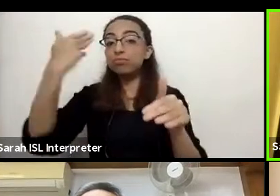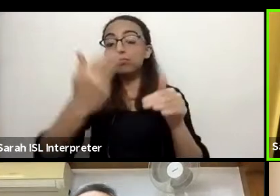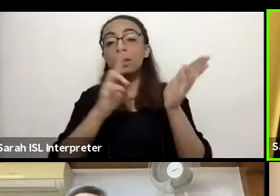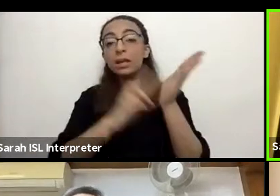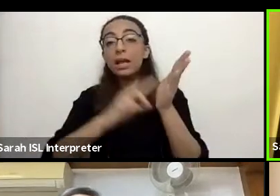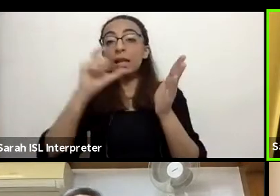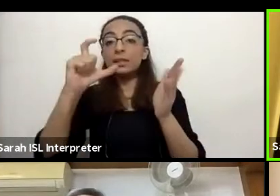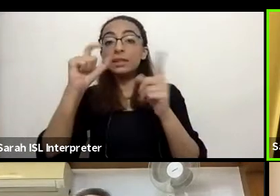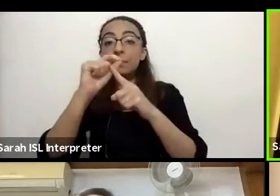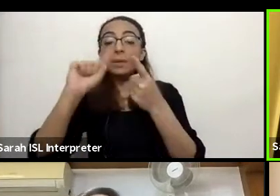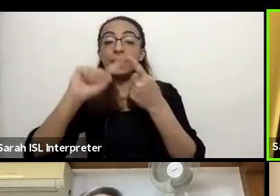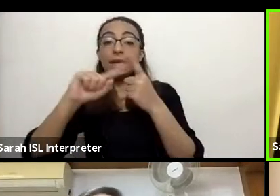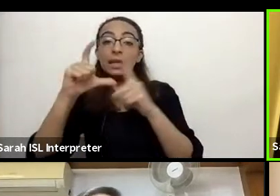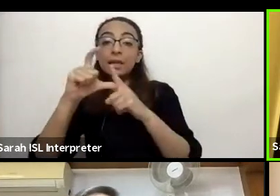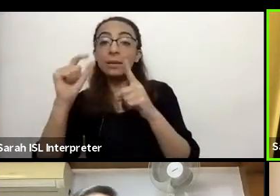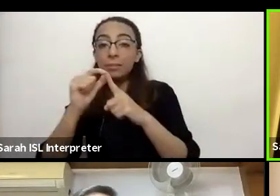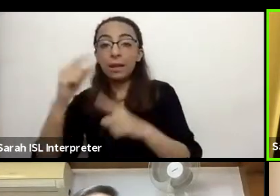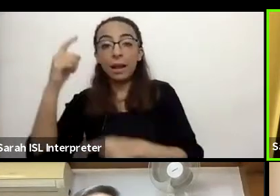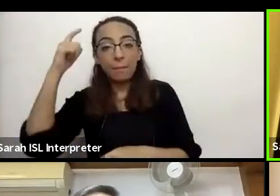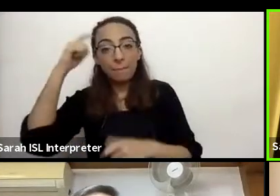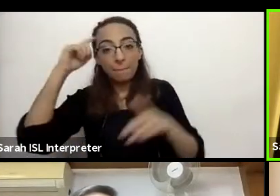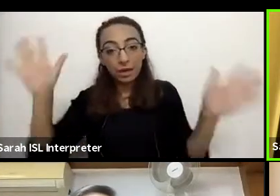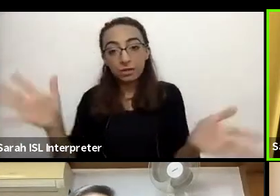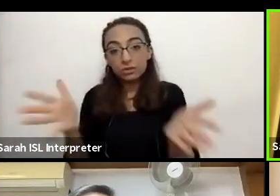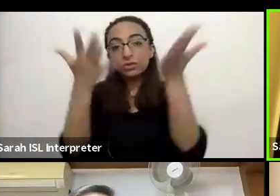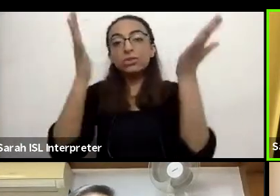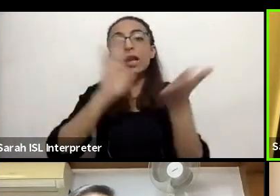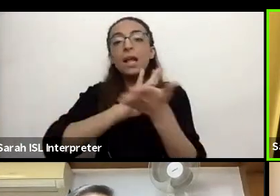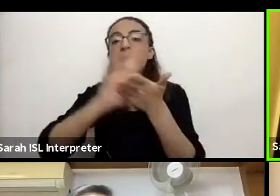NCPEDP-Mindtree Helen Keller Awards.